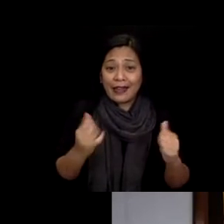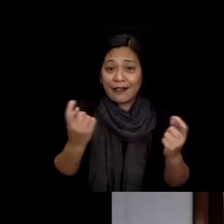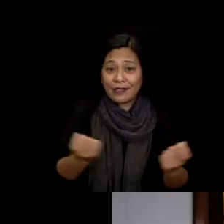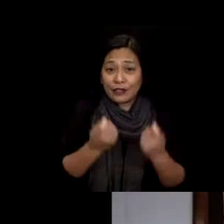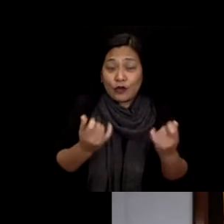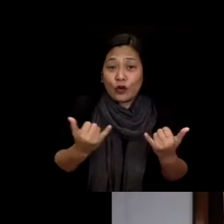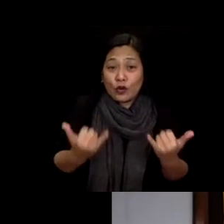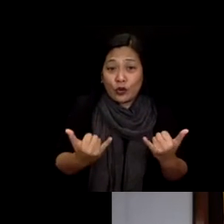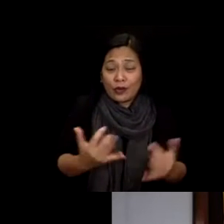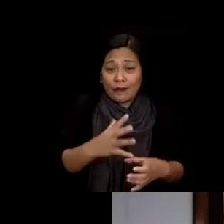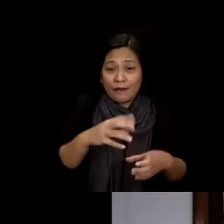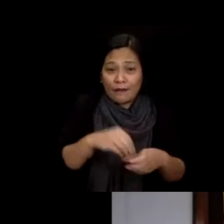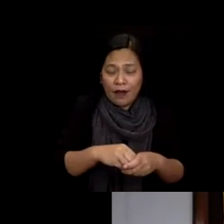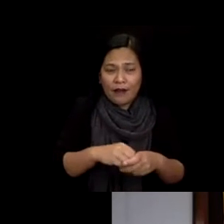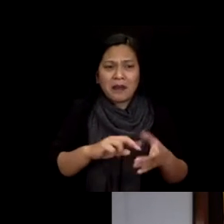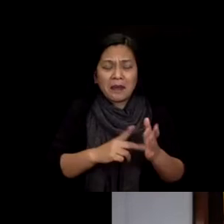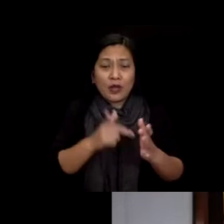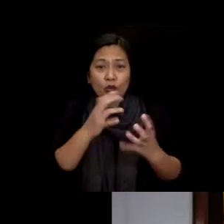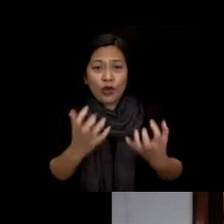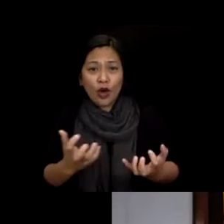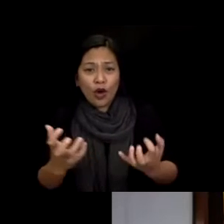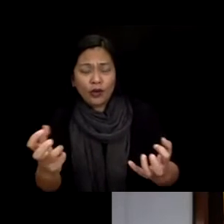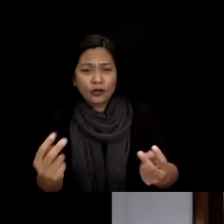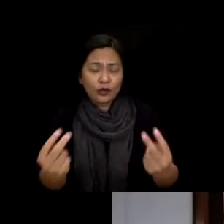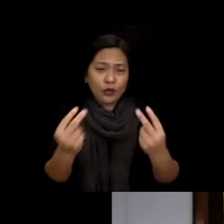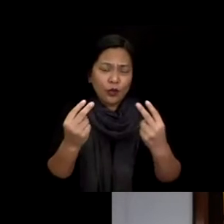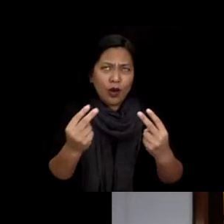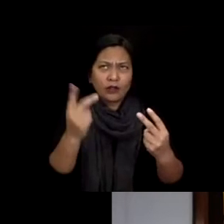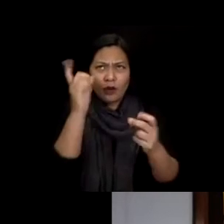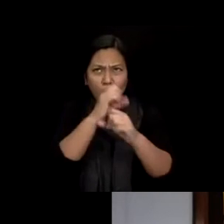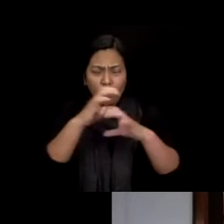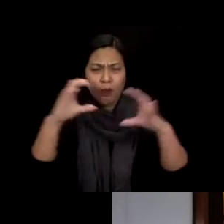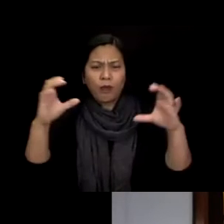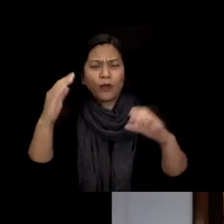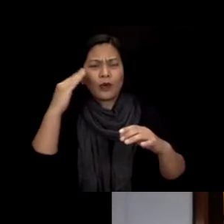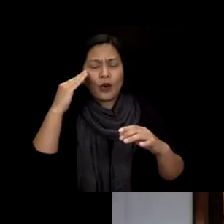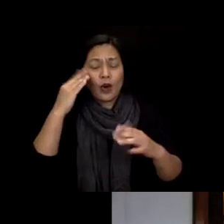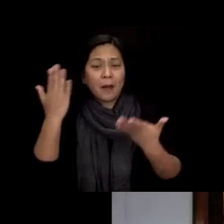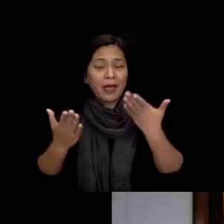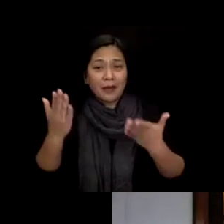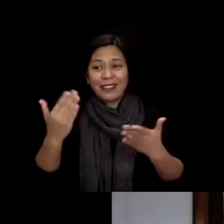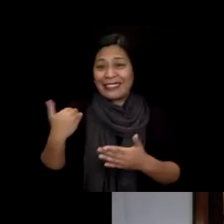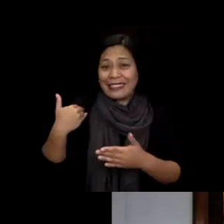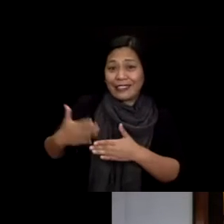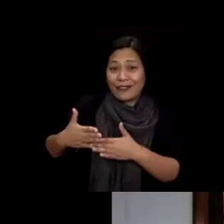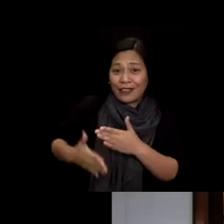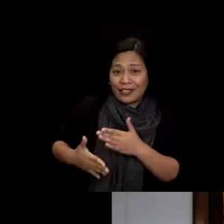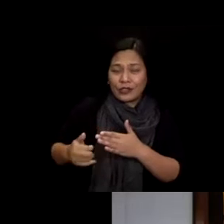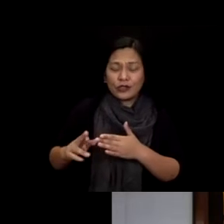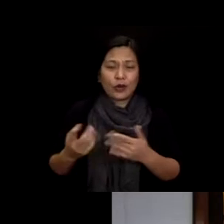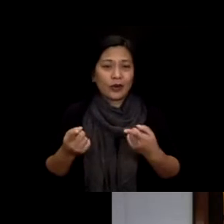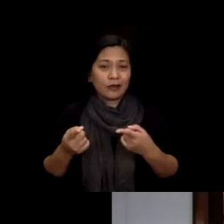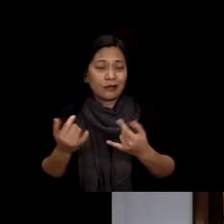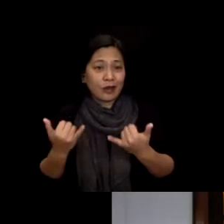that we're working on or planning or recovering from. If anybody wants to